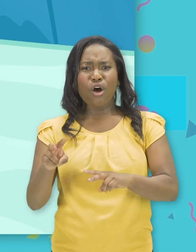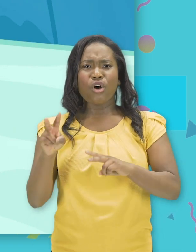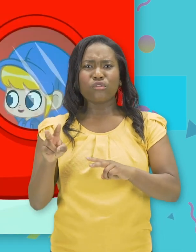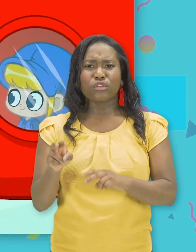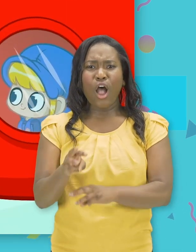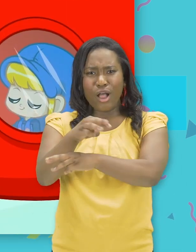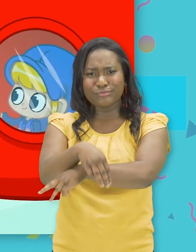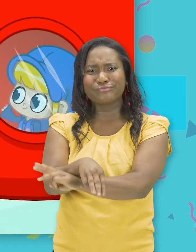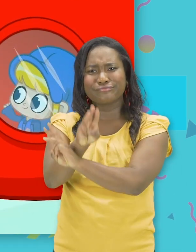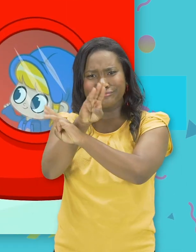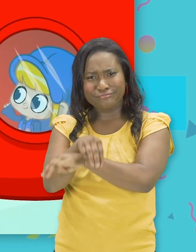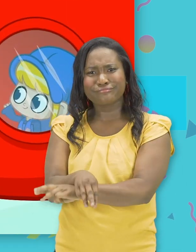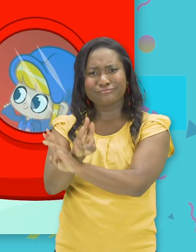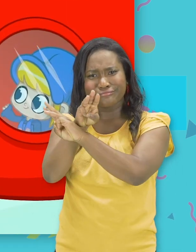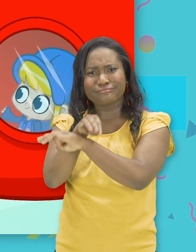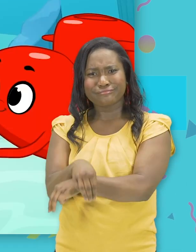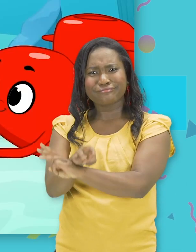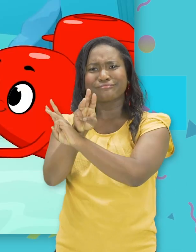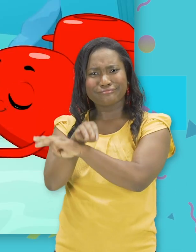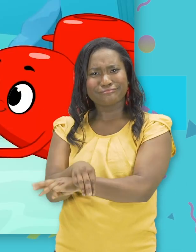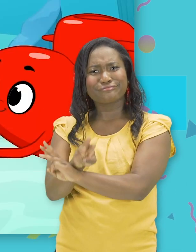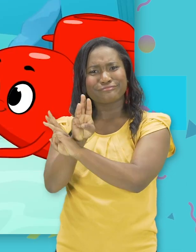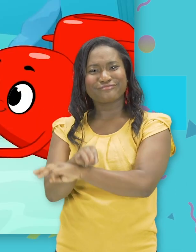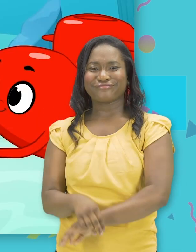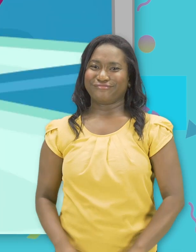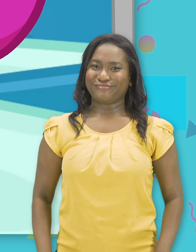it's a little mermaid.